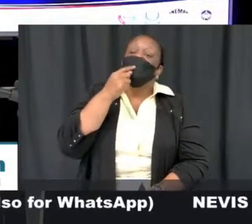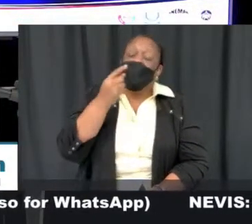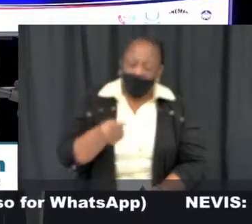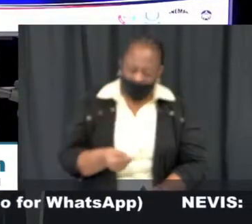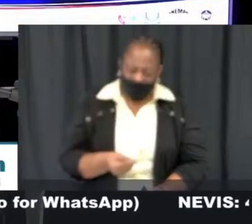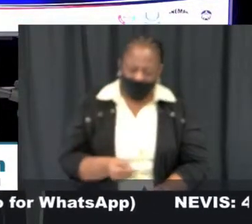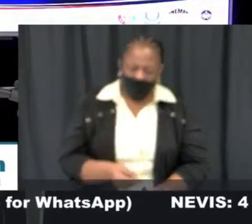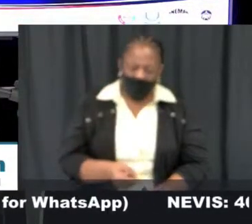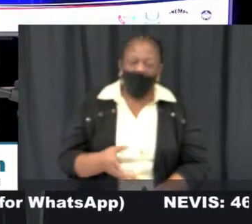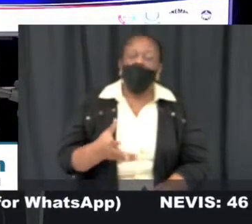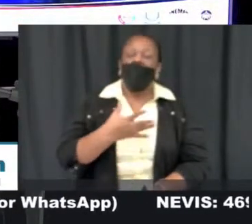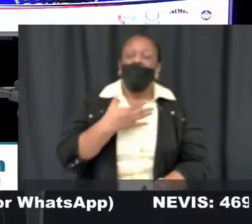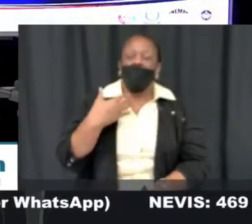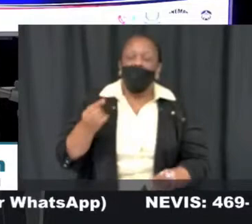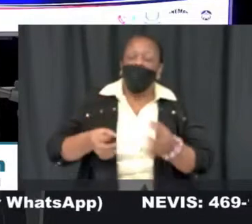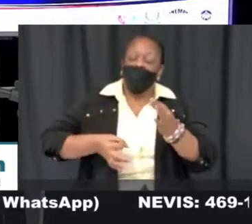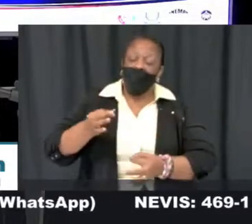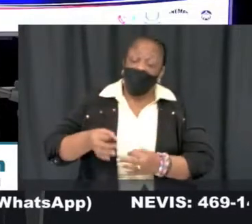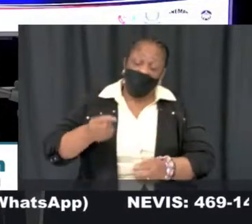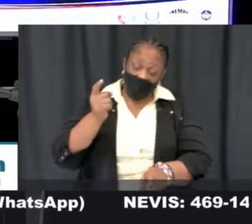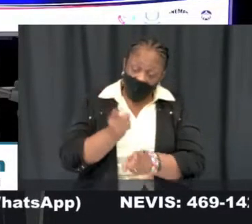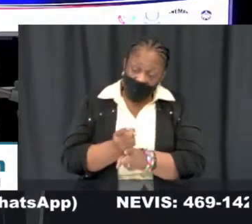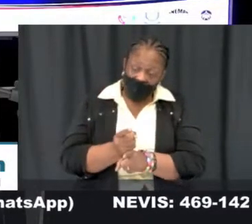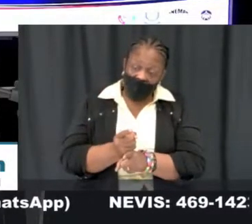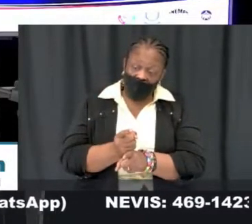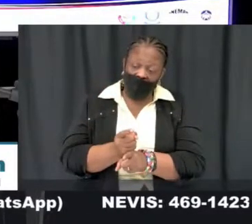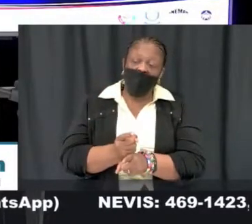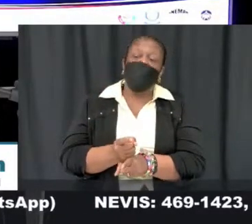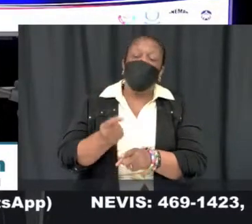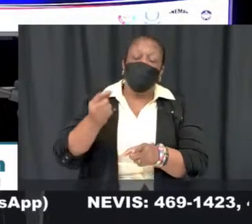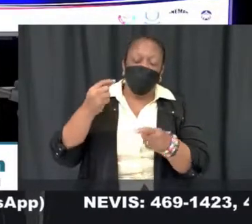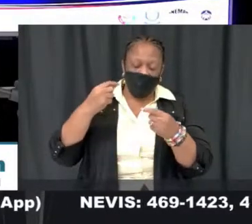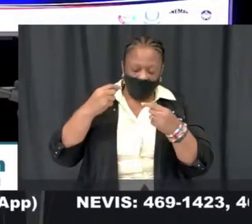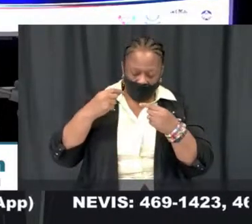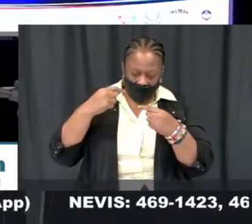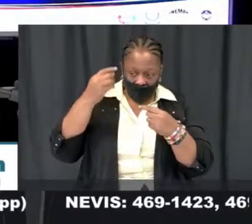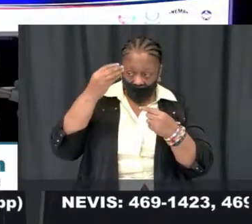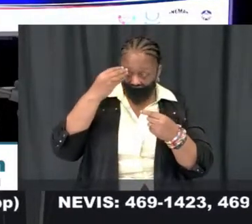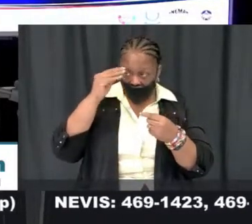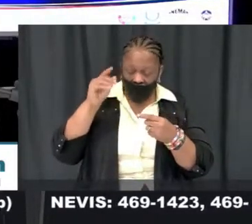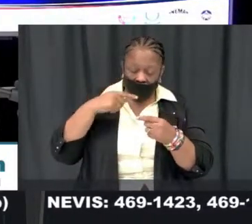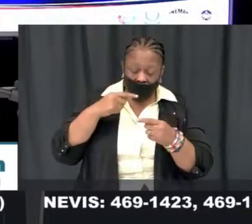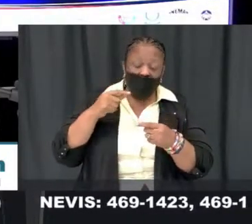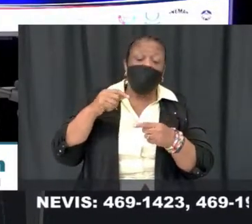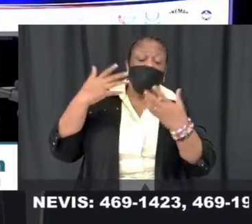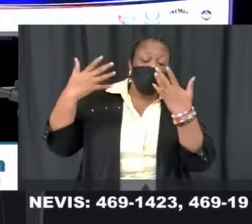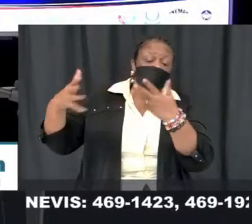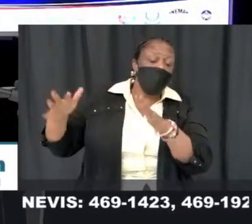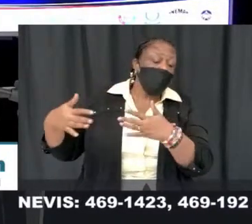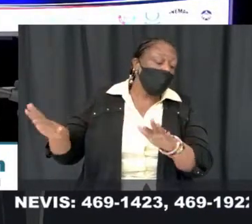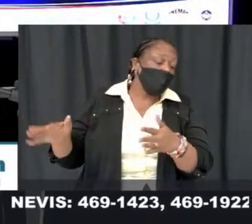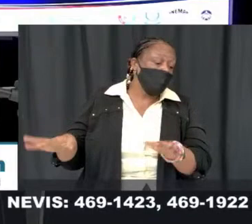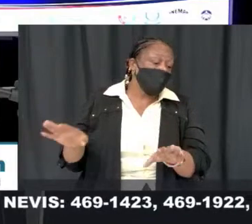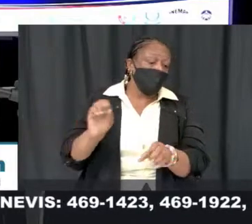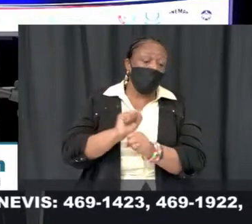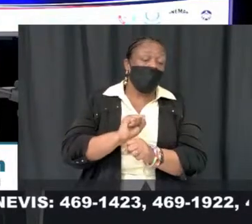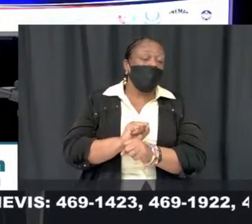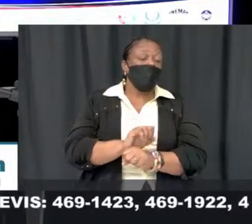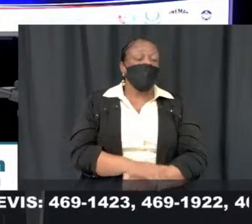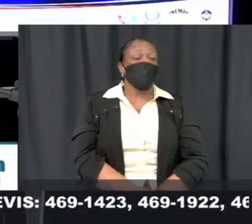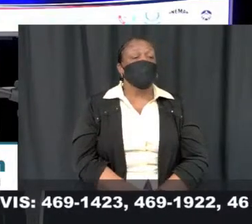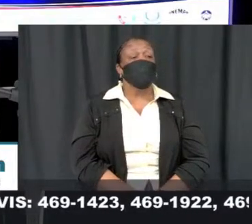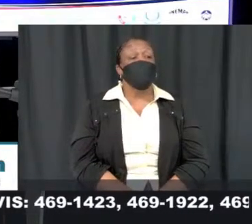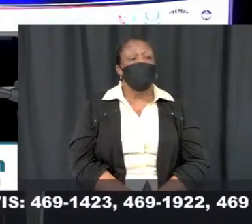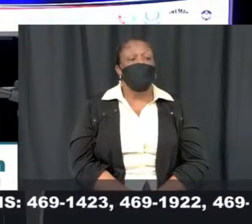COVID-19 Task Force and tender that resignation. Nobody under the National COVID-19 Task